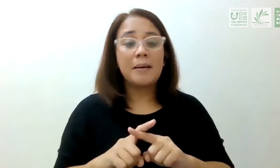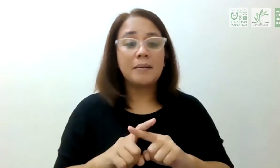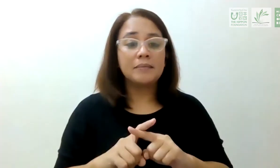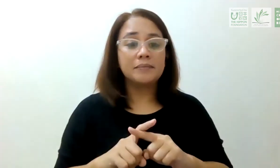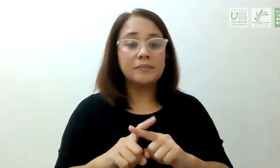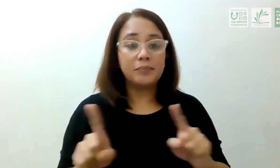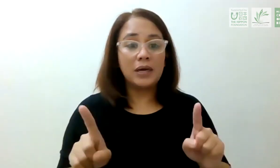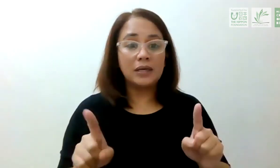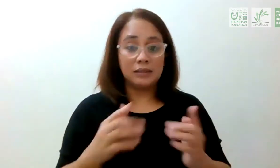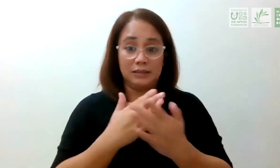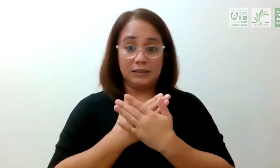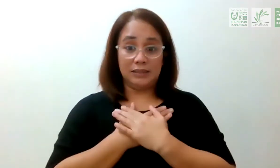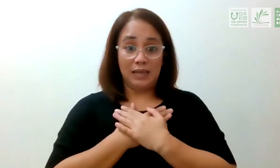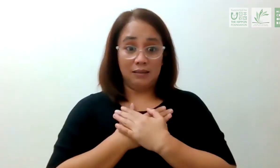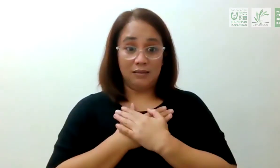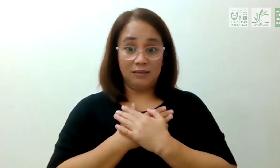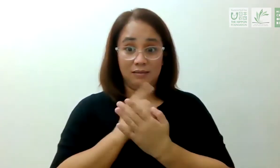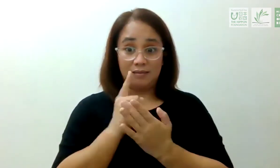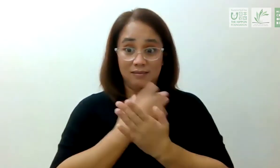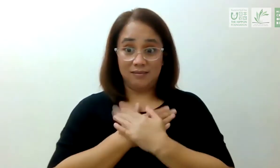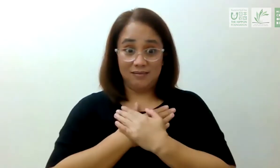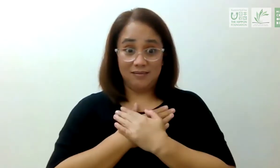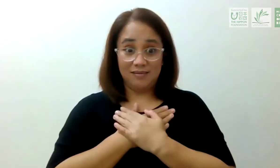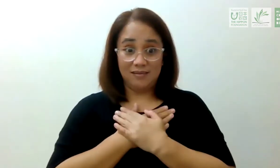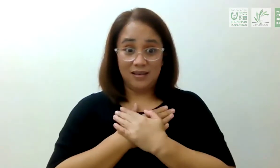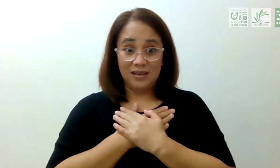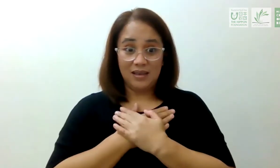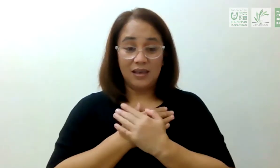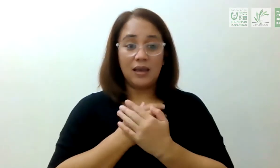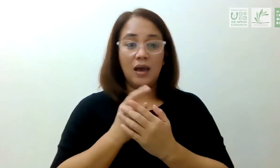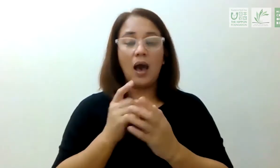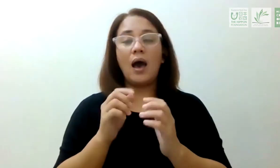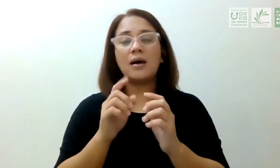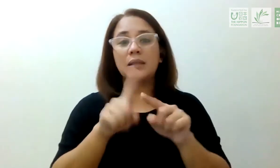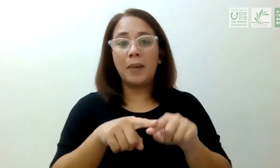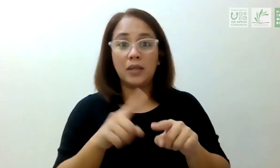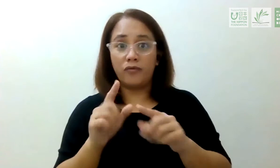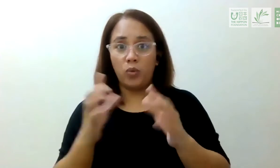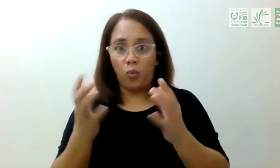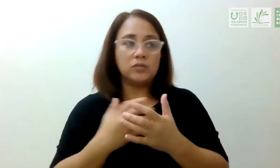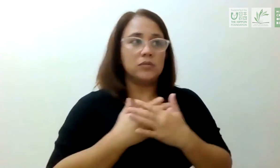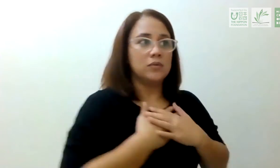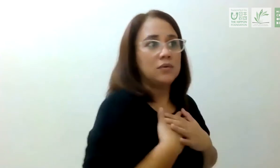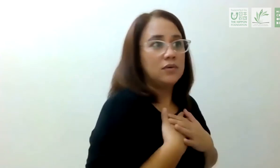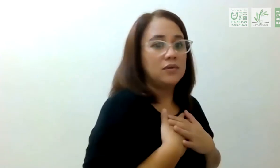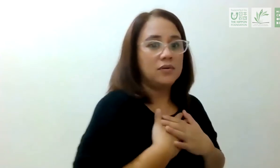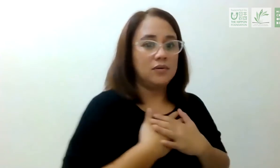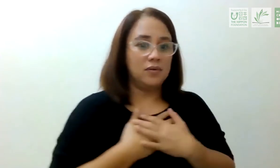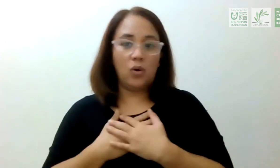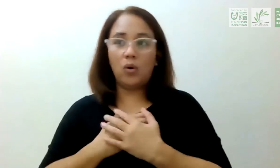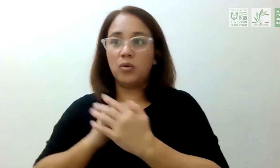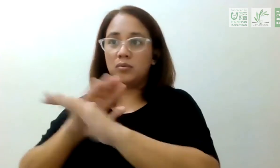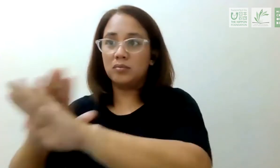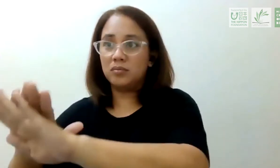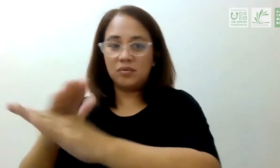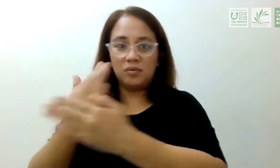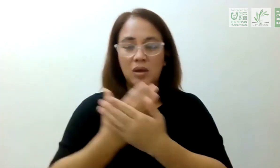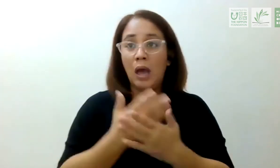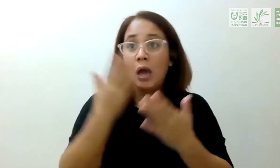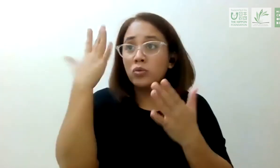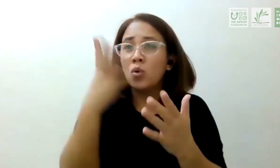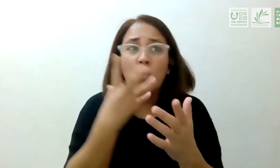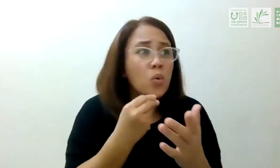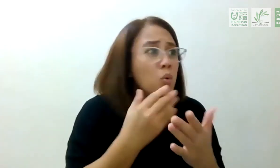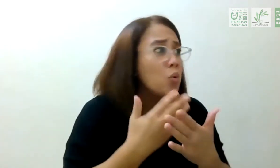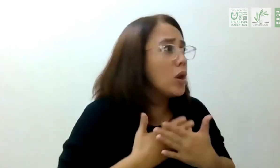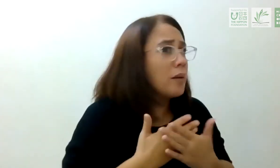this sign for love, unless you move your shoulder or move the hands, you don't know who is loving who. mean,